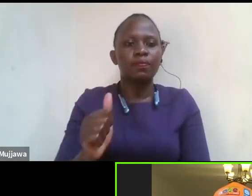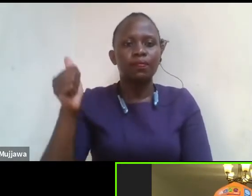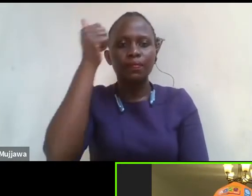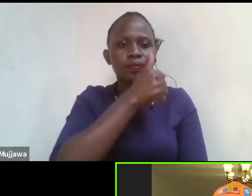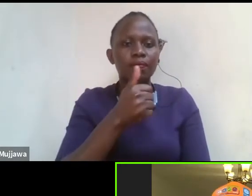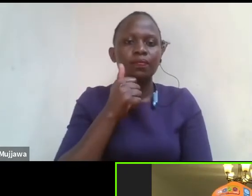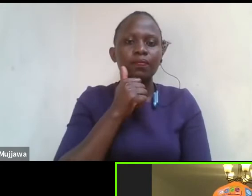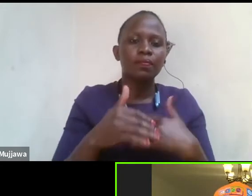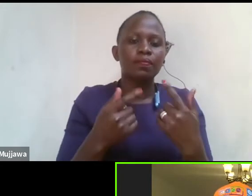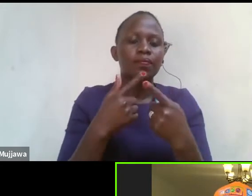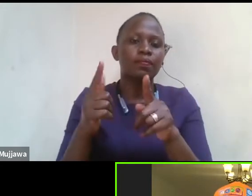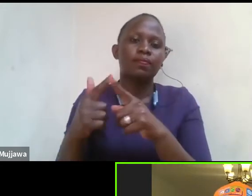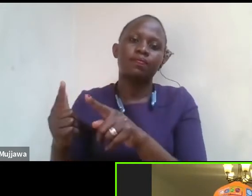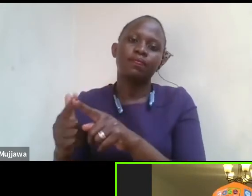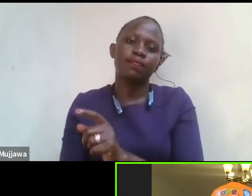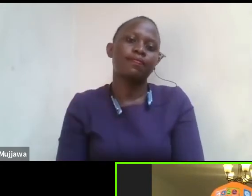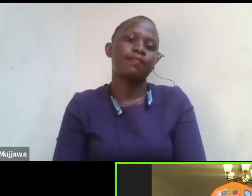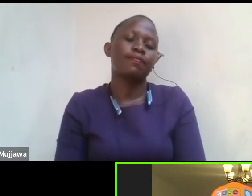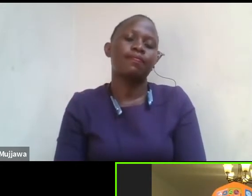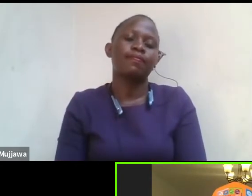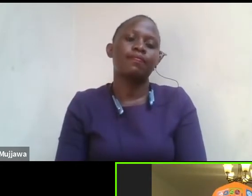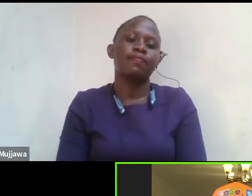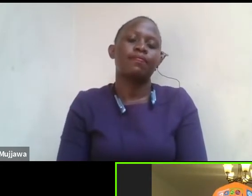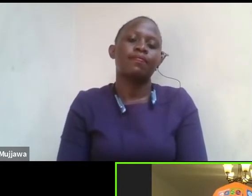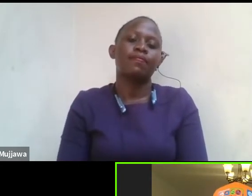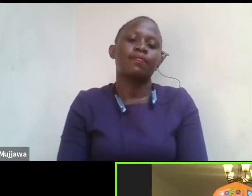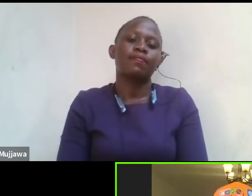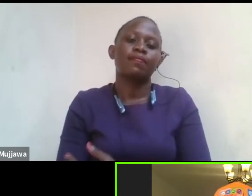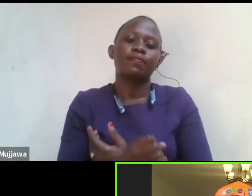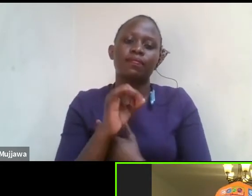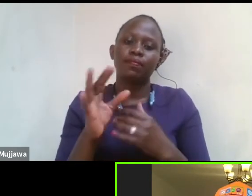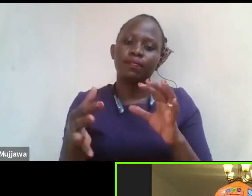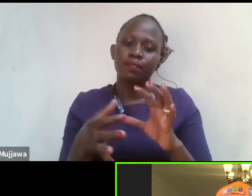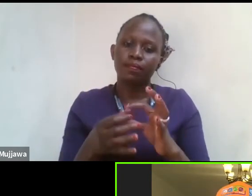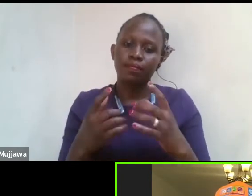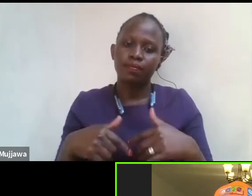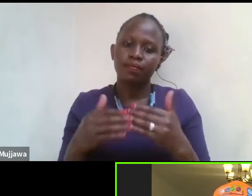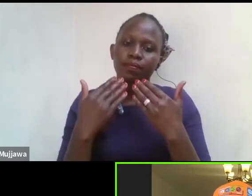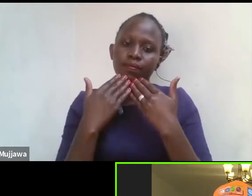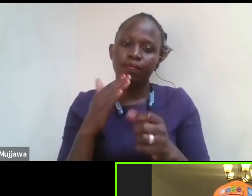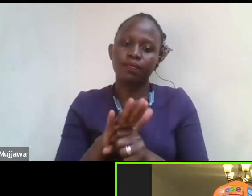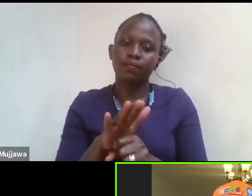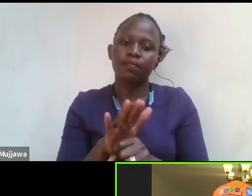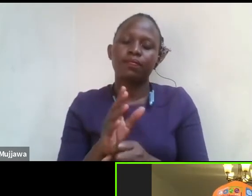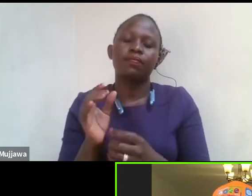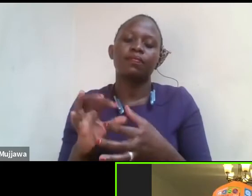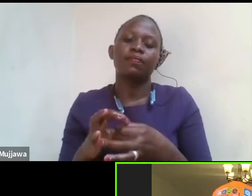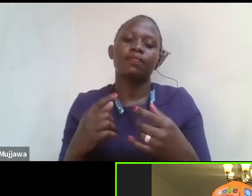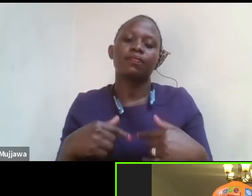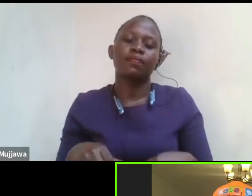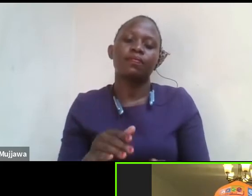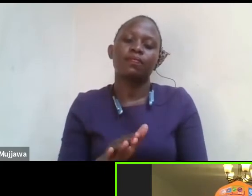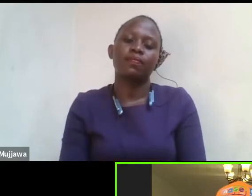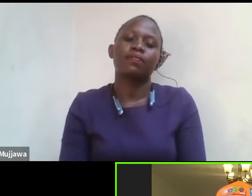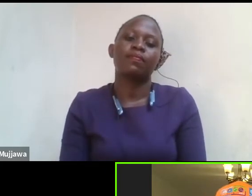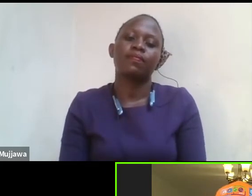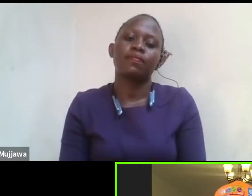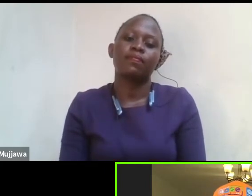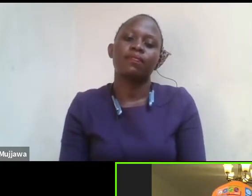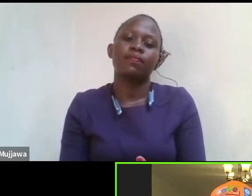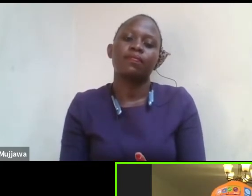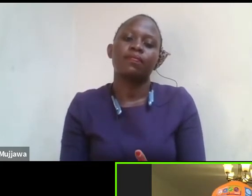others. Don, if you're joining us, thank you very much for joining us. It's a pleasure to have you. The Next panelist, I hear some of